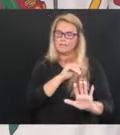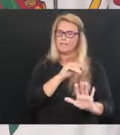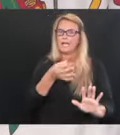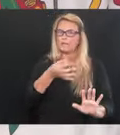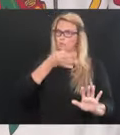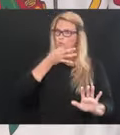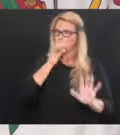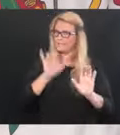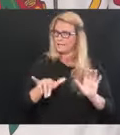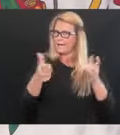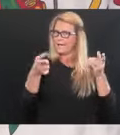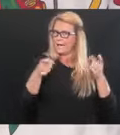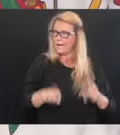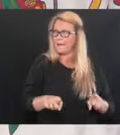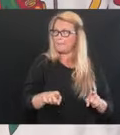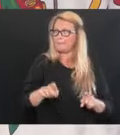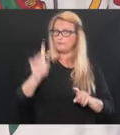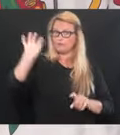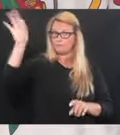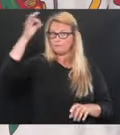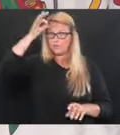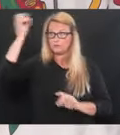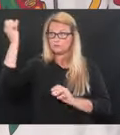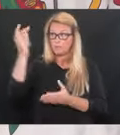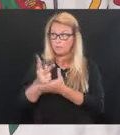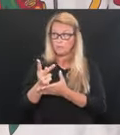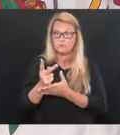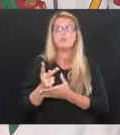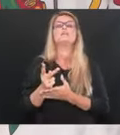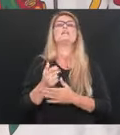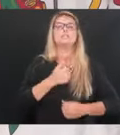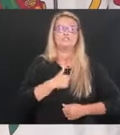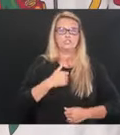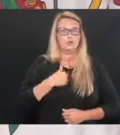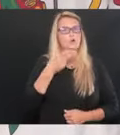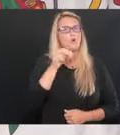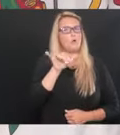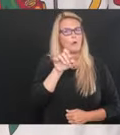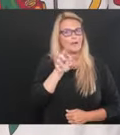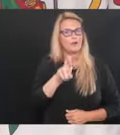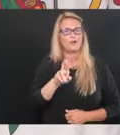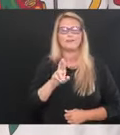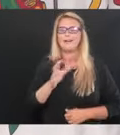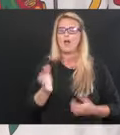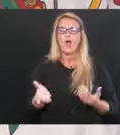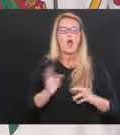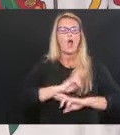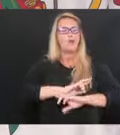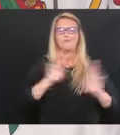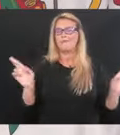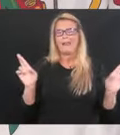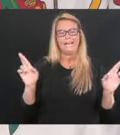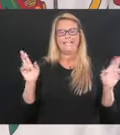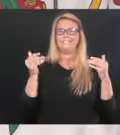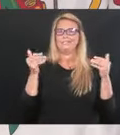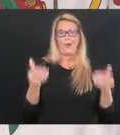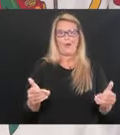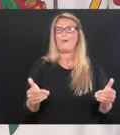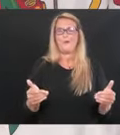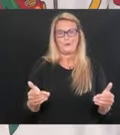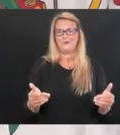get the go ahead and everything, General Hoyer has already said, and I knew that he would be ready to